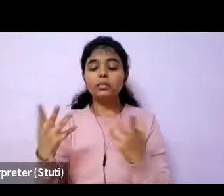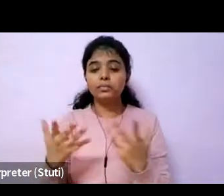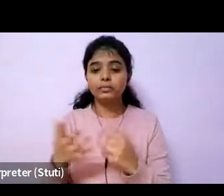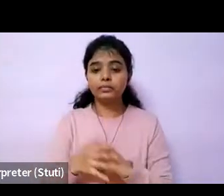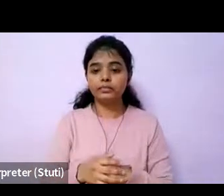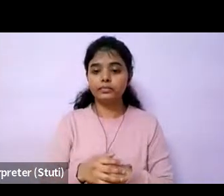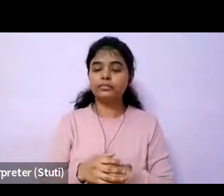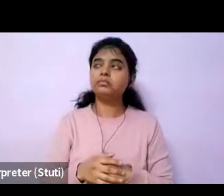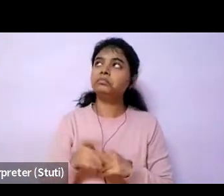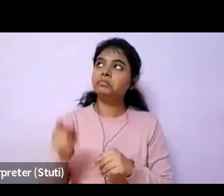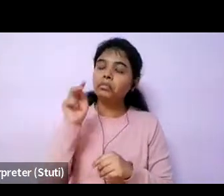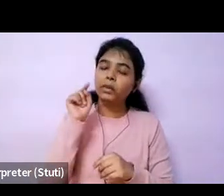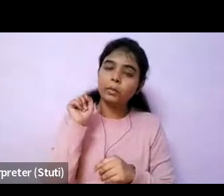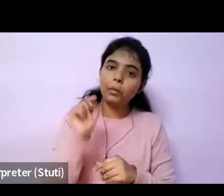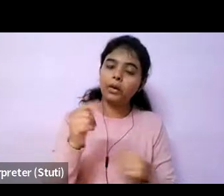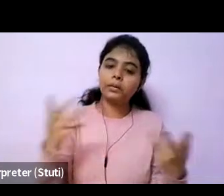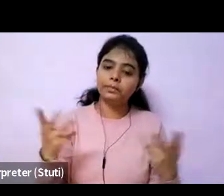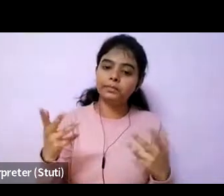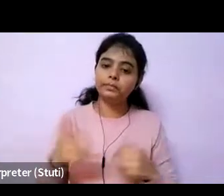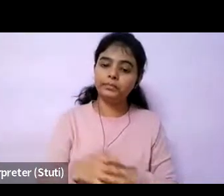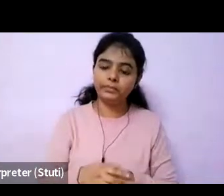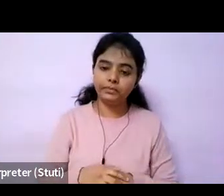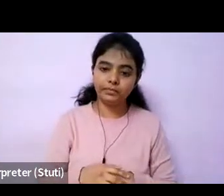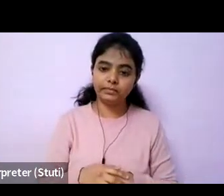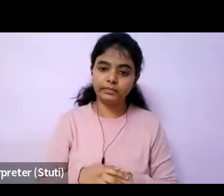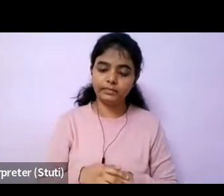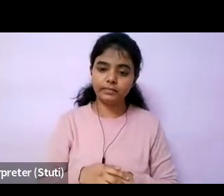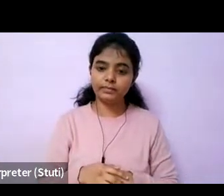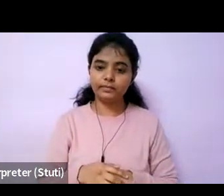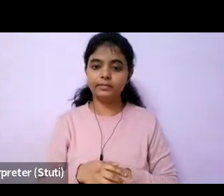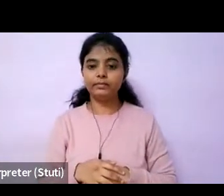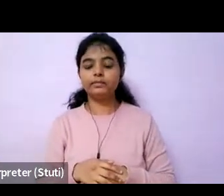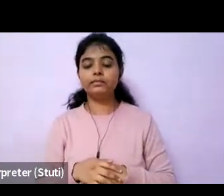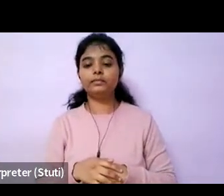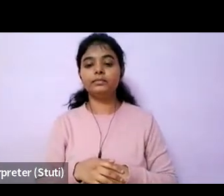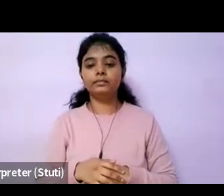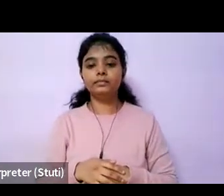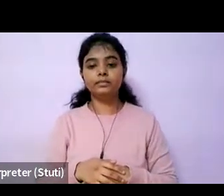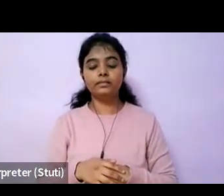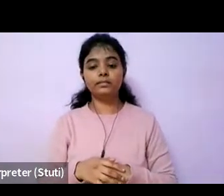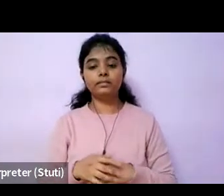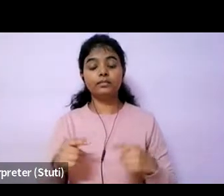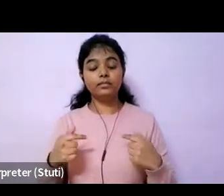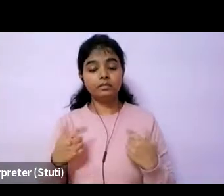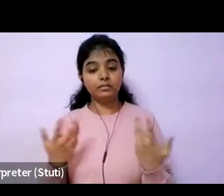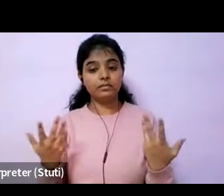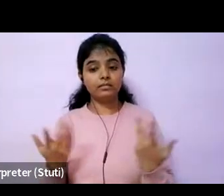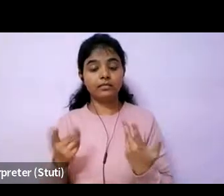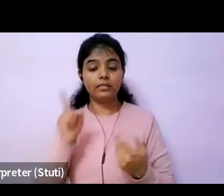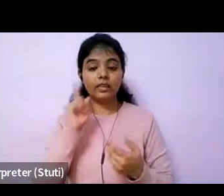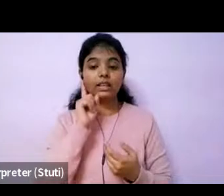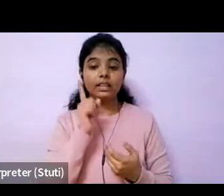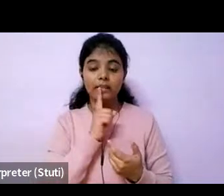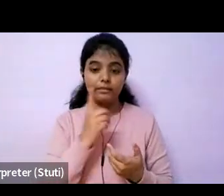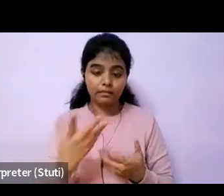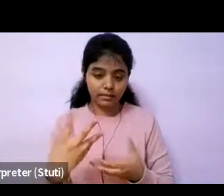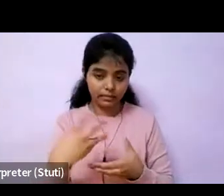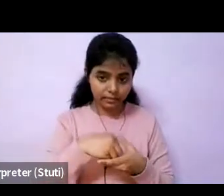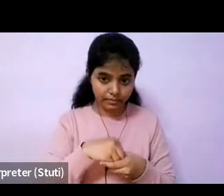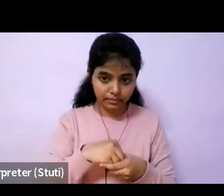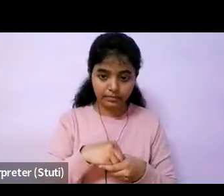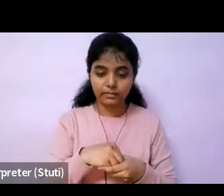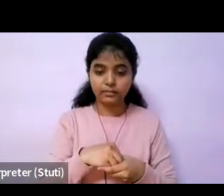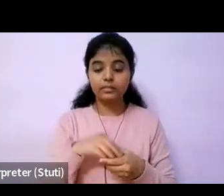the very reason for which the letter to the deaf was included in Tate's